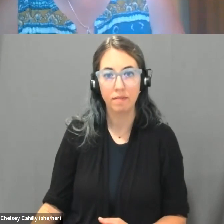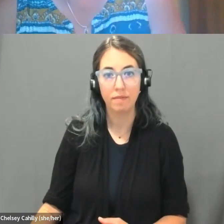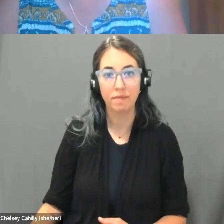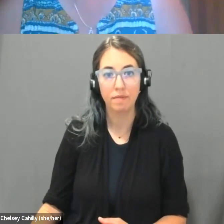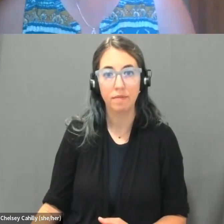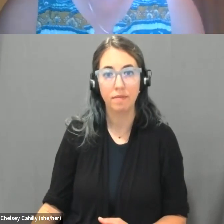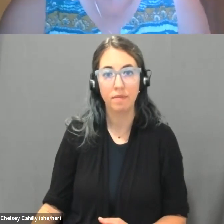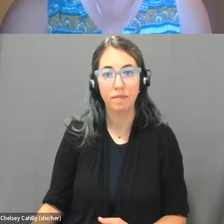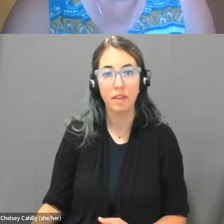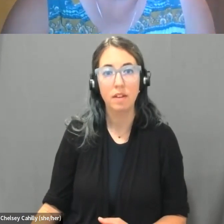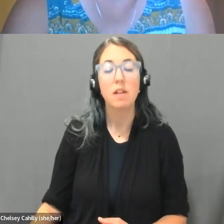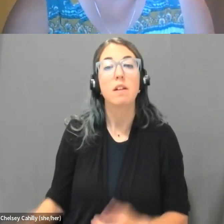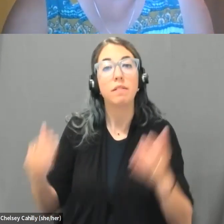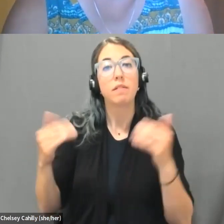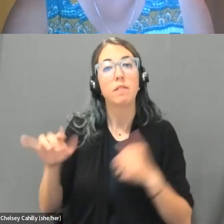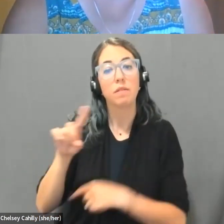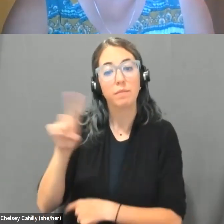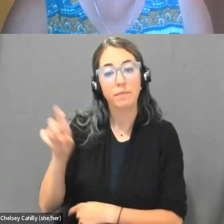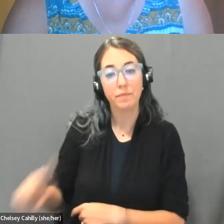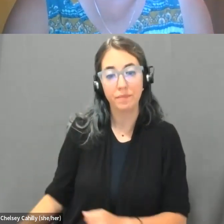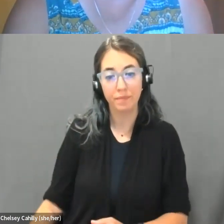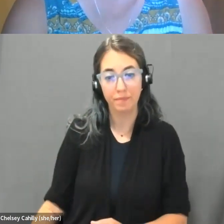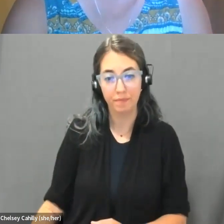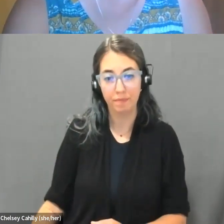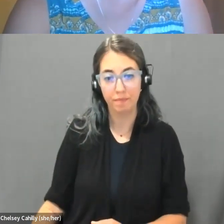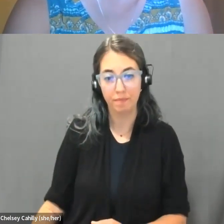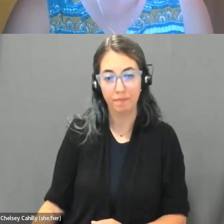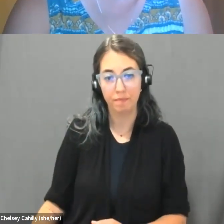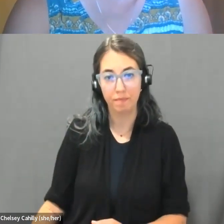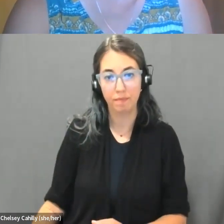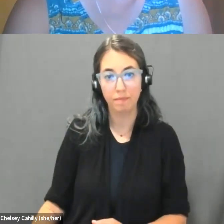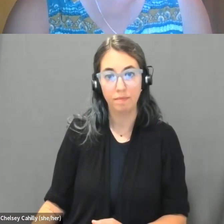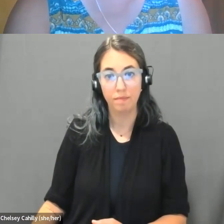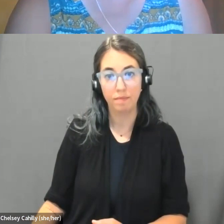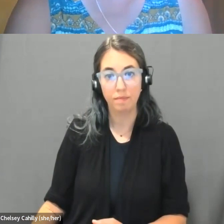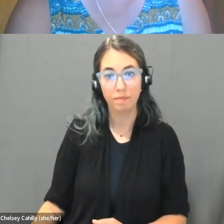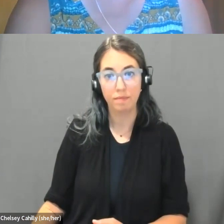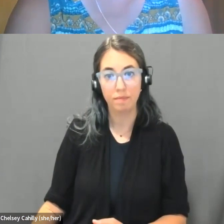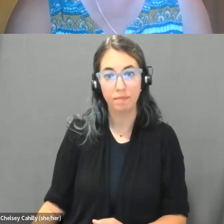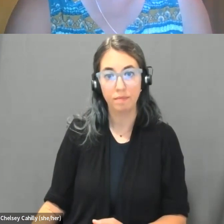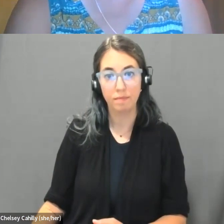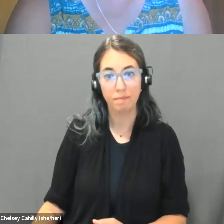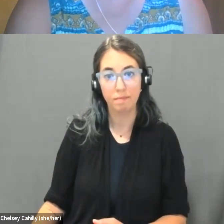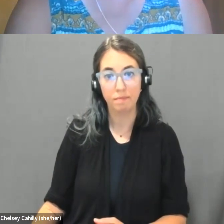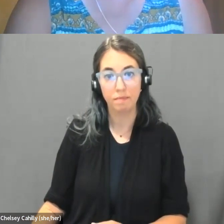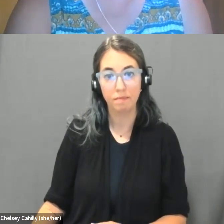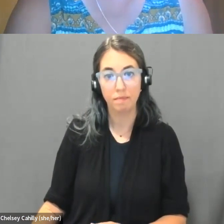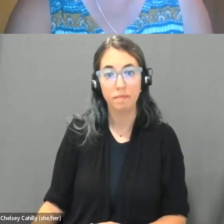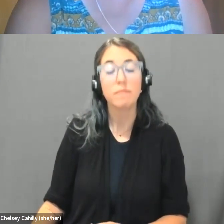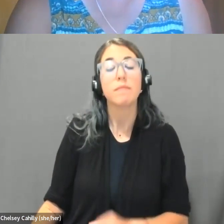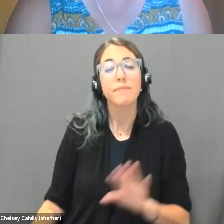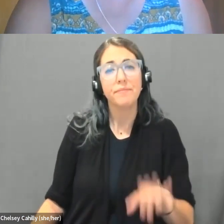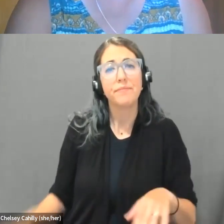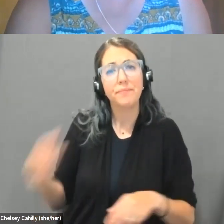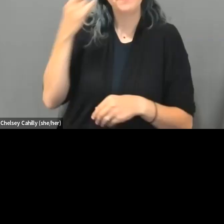started, or how would you go about working with a community partner who declined to share information with